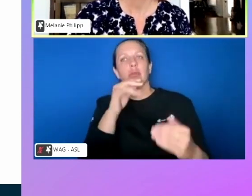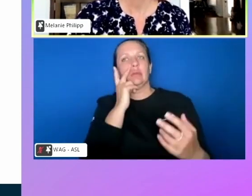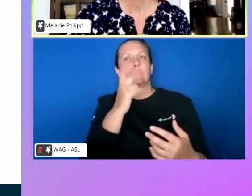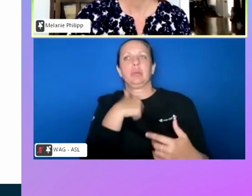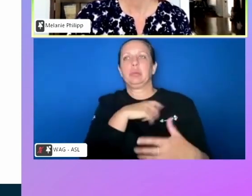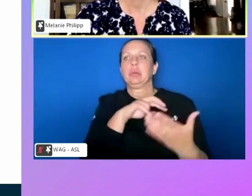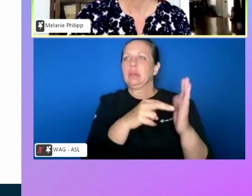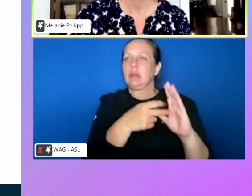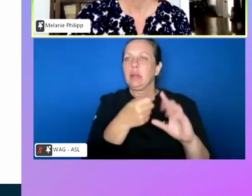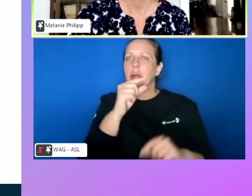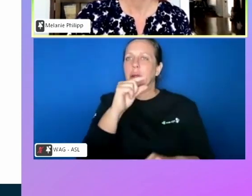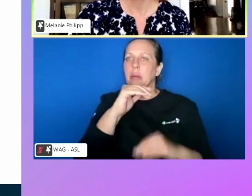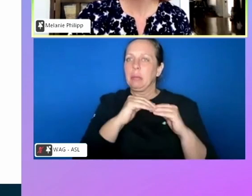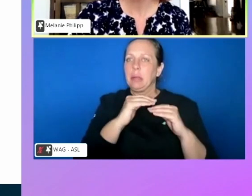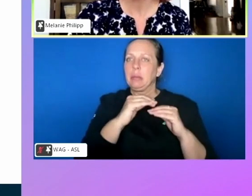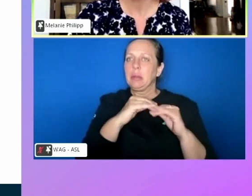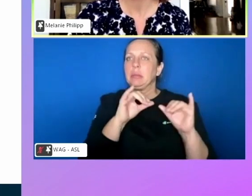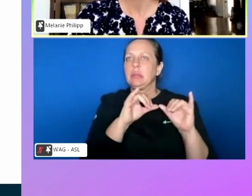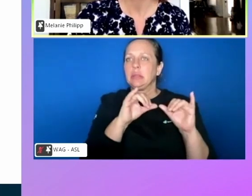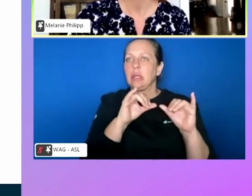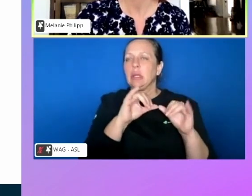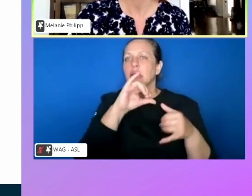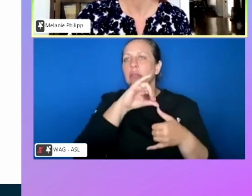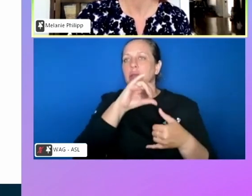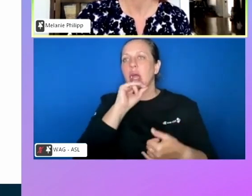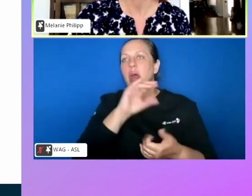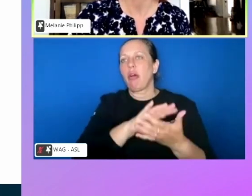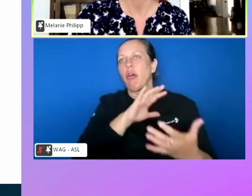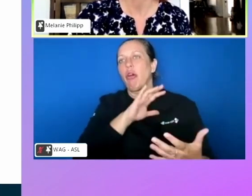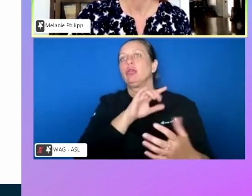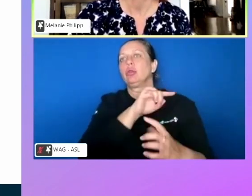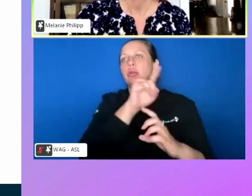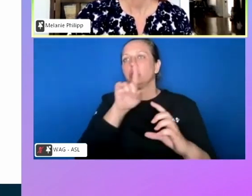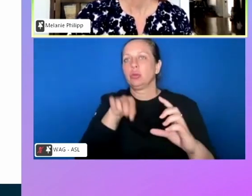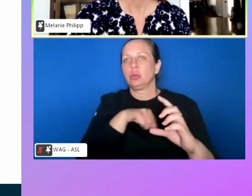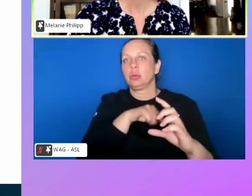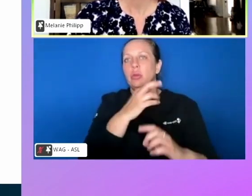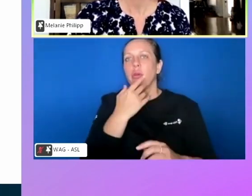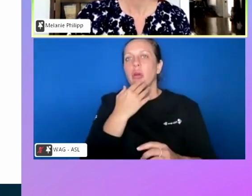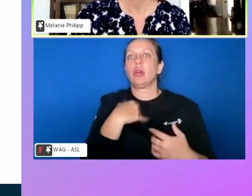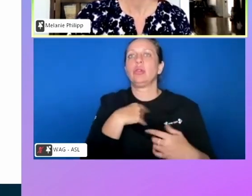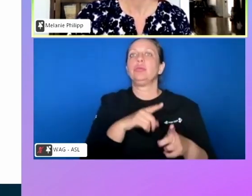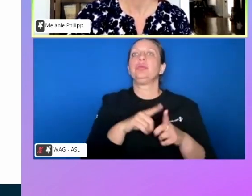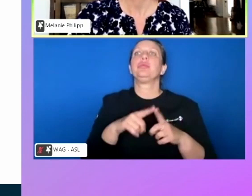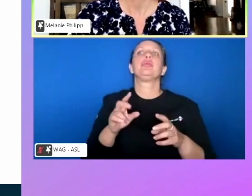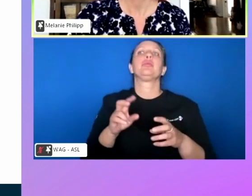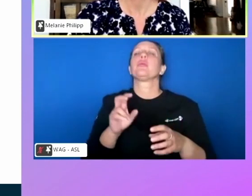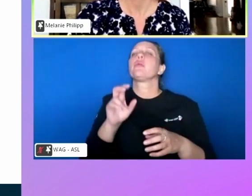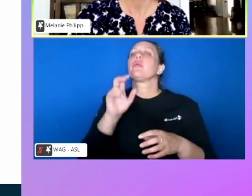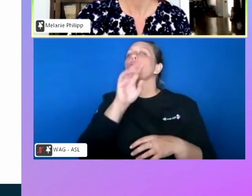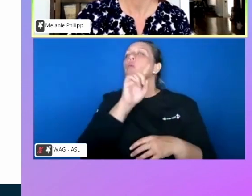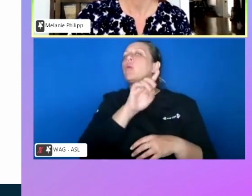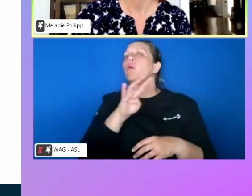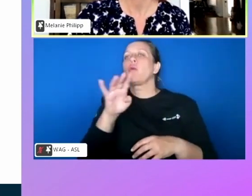a minimum size of the indicator and a minimum contrast with surrounding colors. It also goes beyond